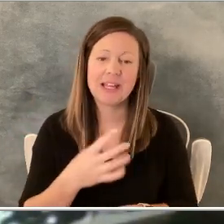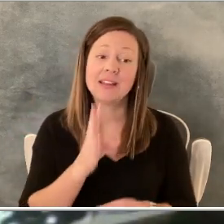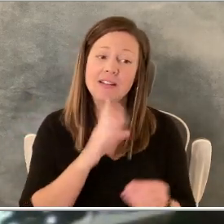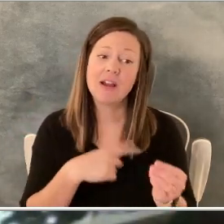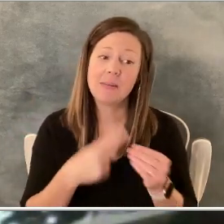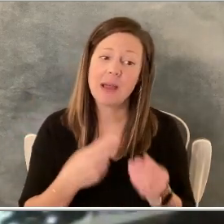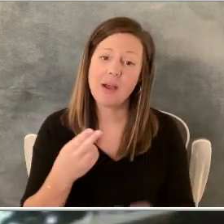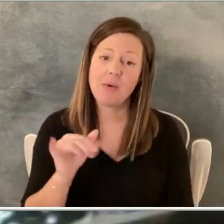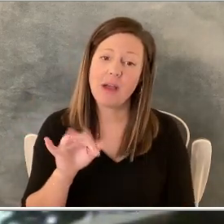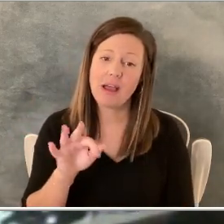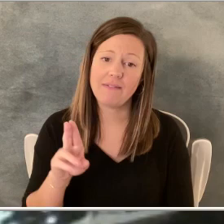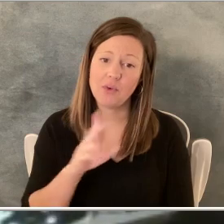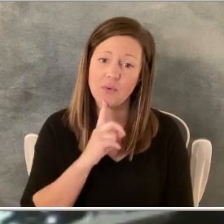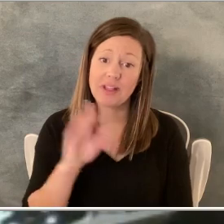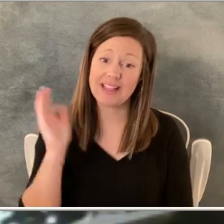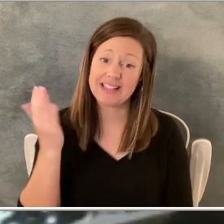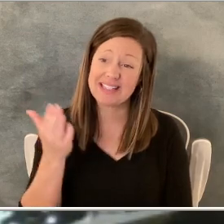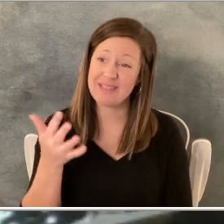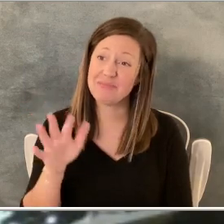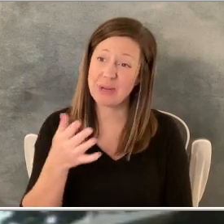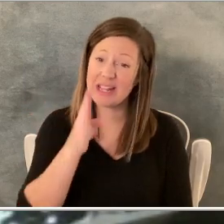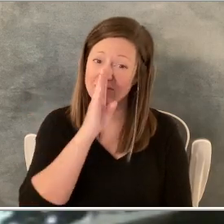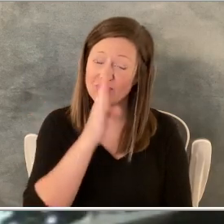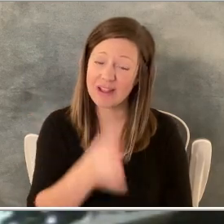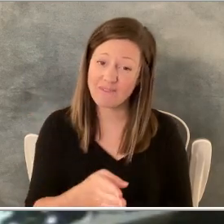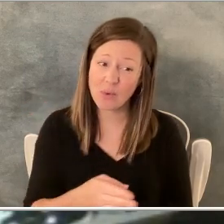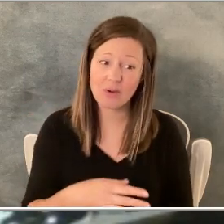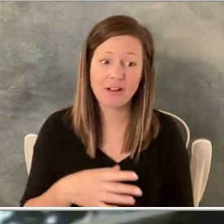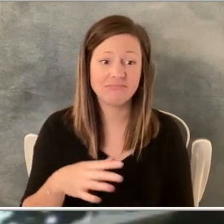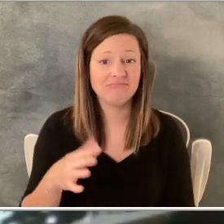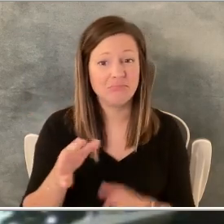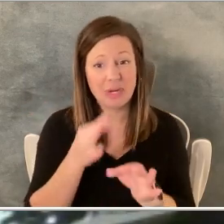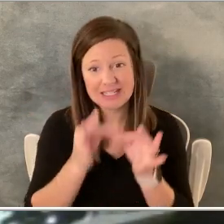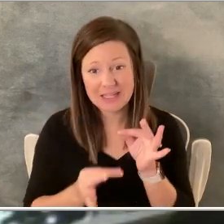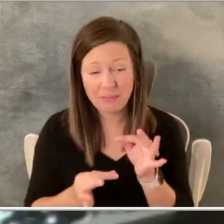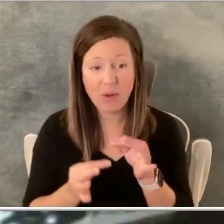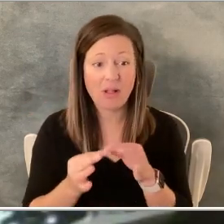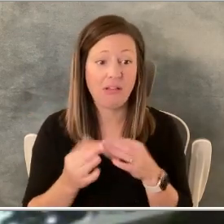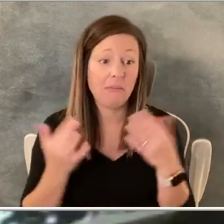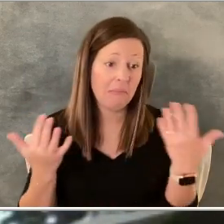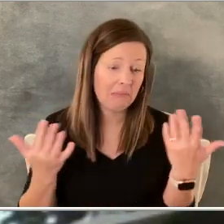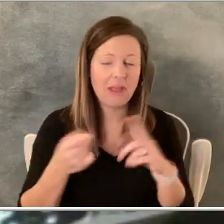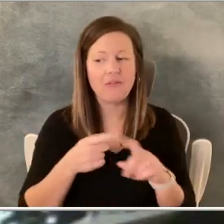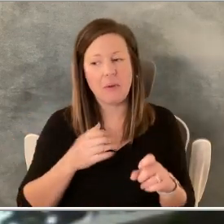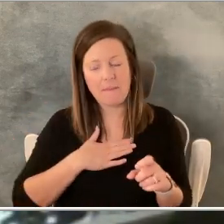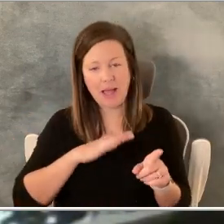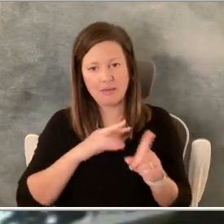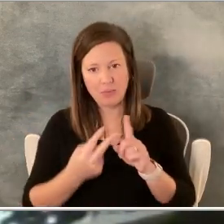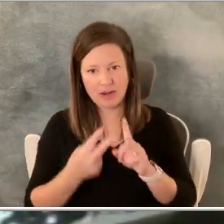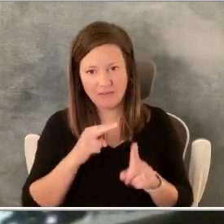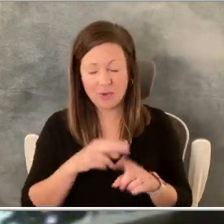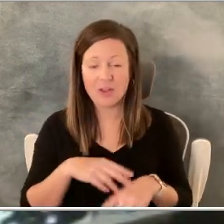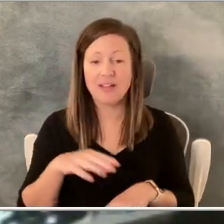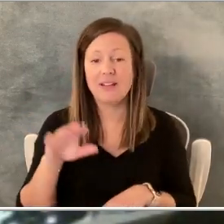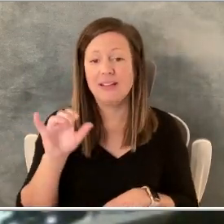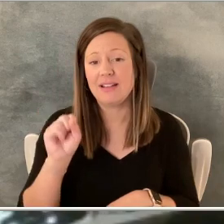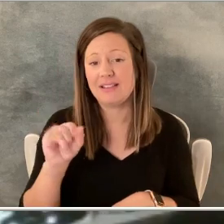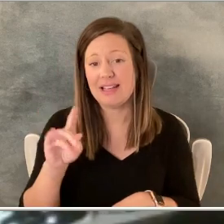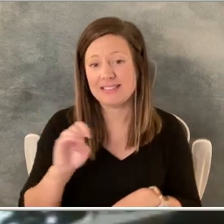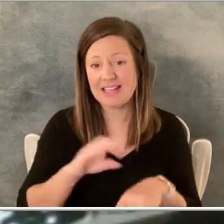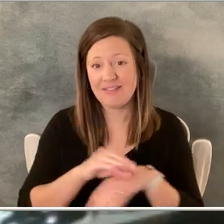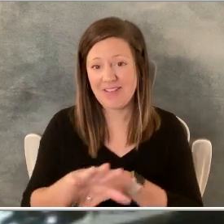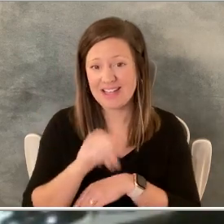HIFU, it seemed pretty straightforward, pretty simple, at least from my point of view. Side effects didn't seem that bad and